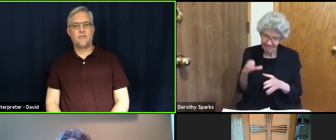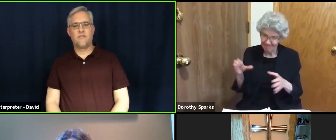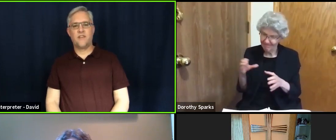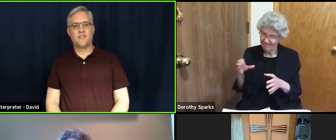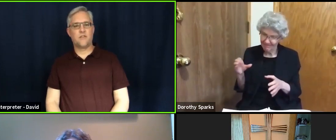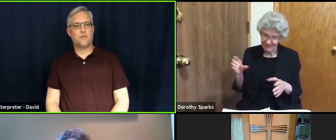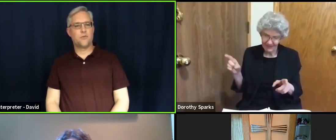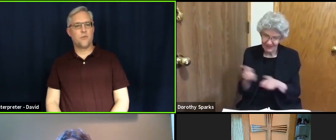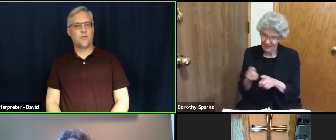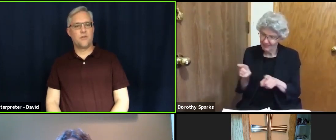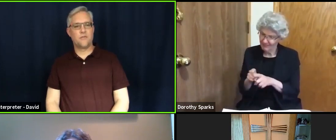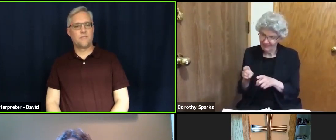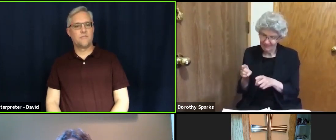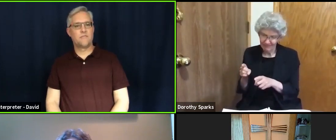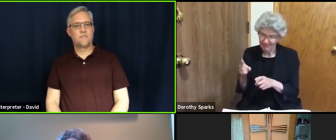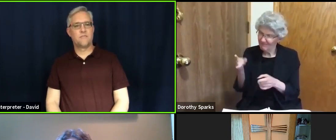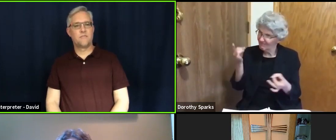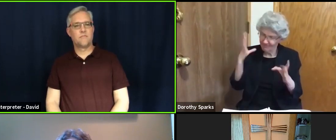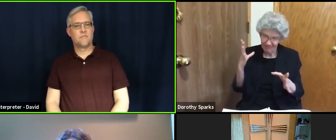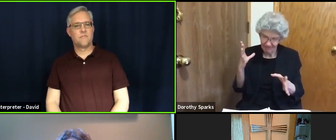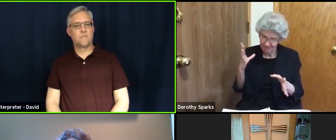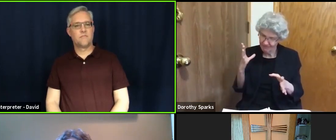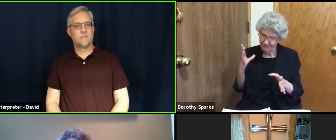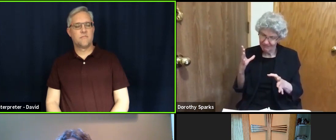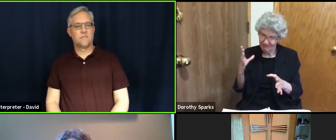without facing the truth.